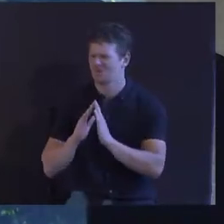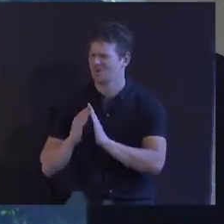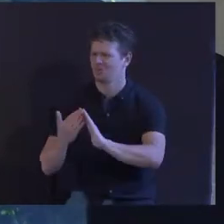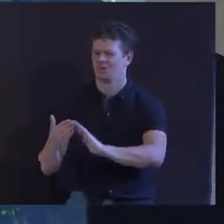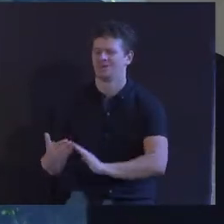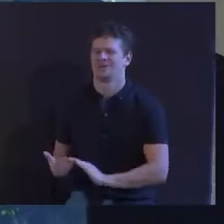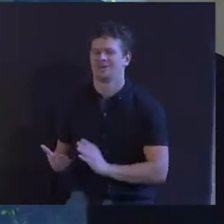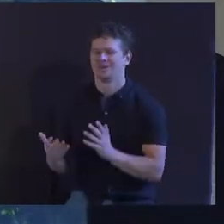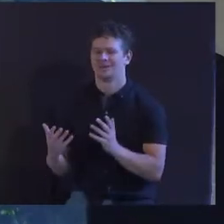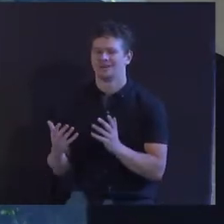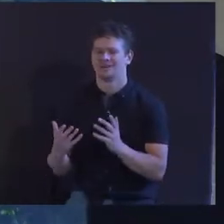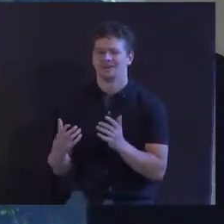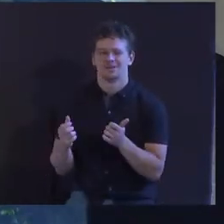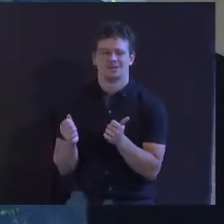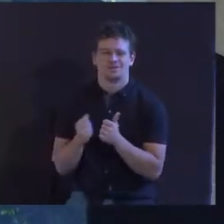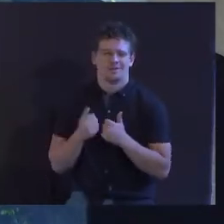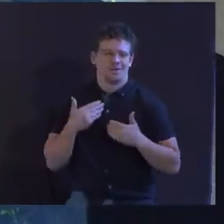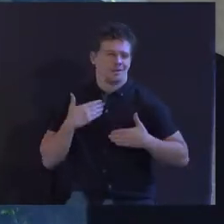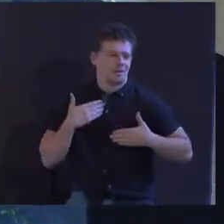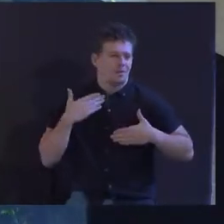compassion and care.